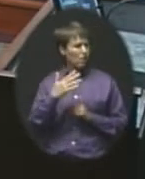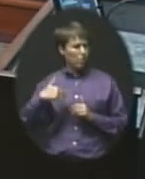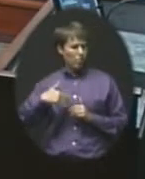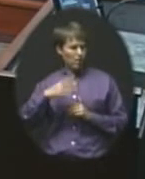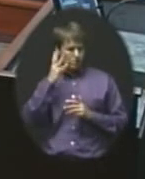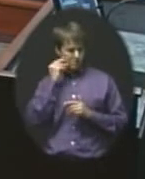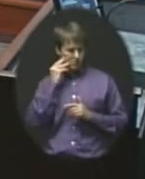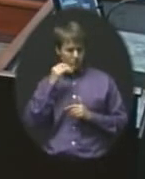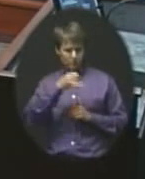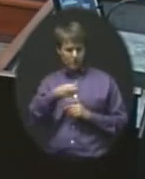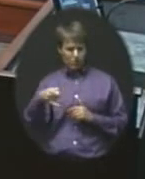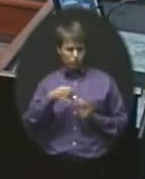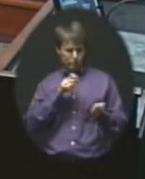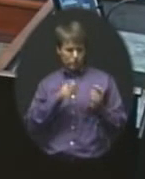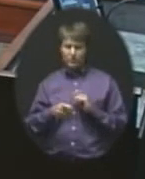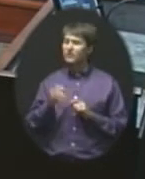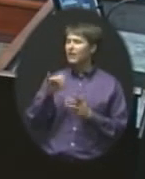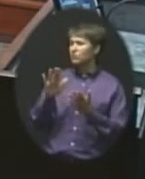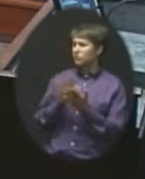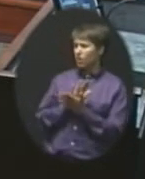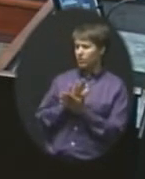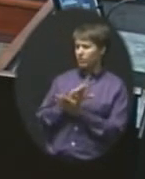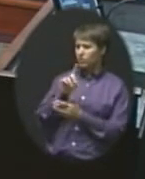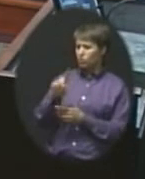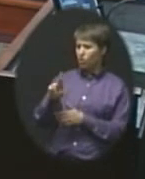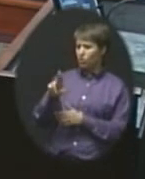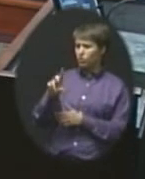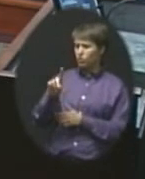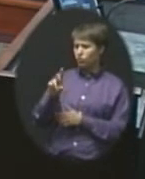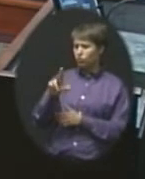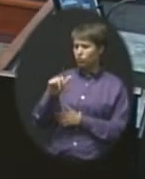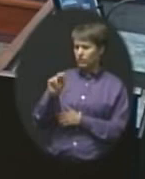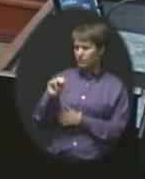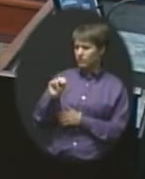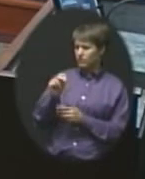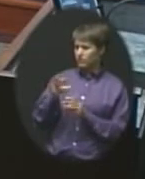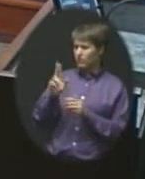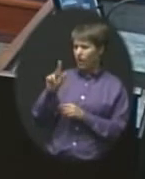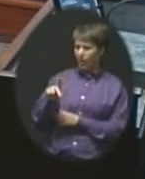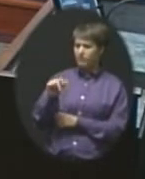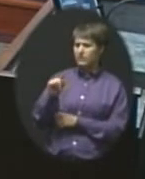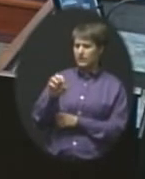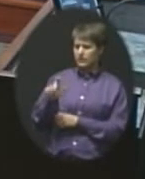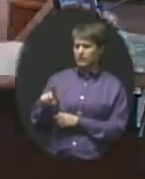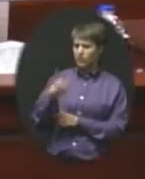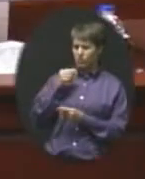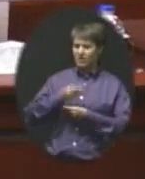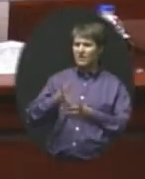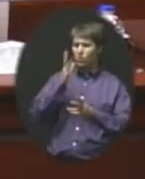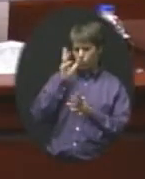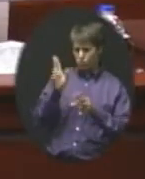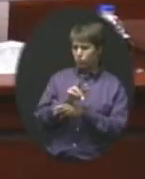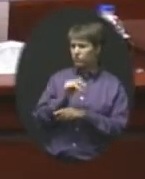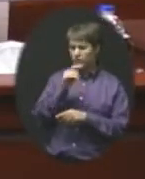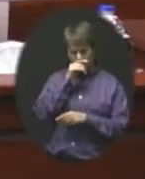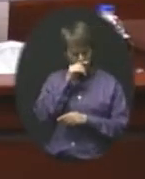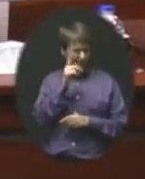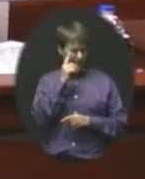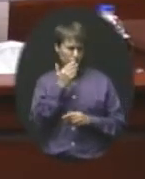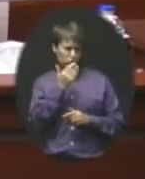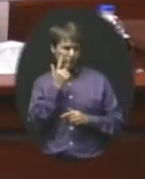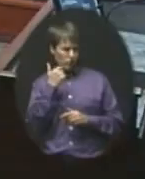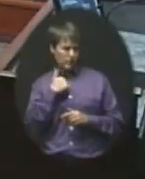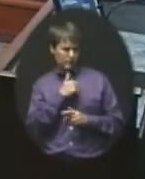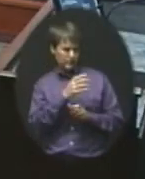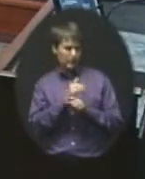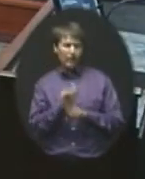boundary change. It's a document that Dr. Dugan has updated, and we pass out, and we do use it. So we'll get that to you. That would be good for board members to get that.